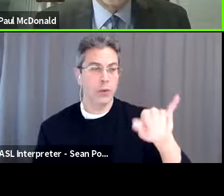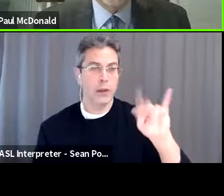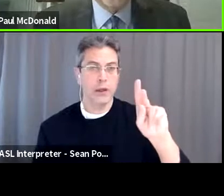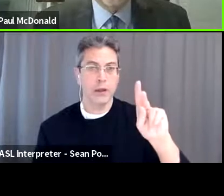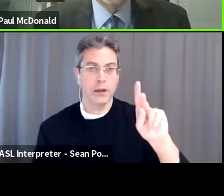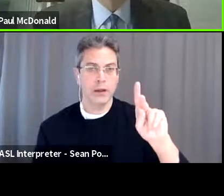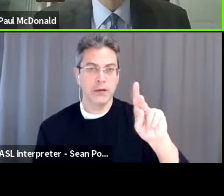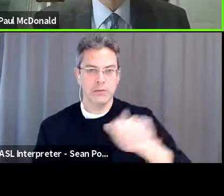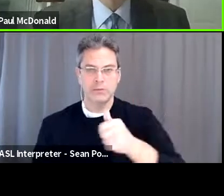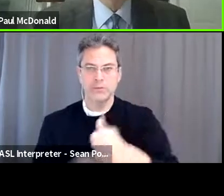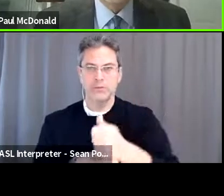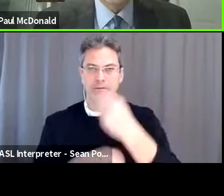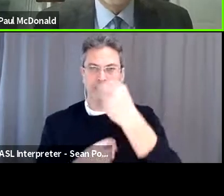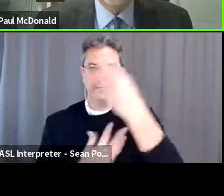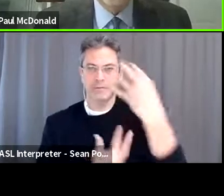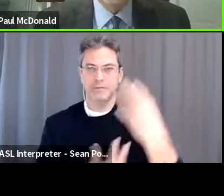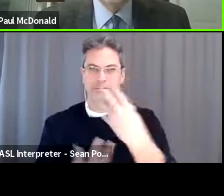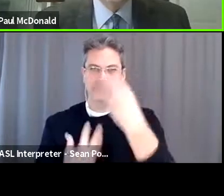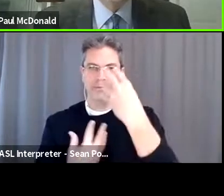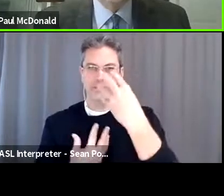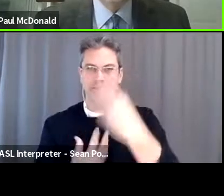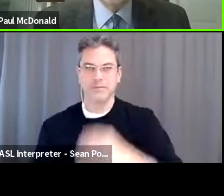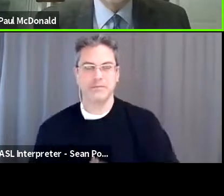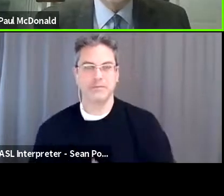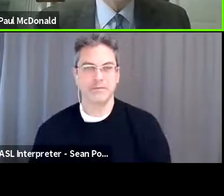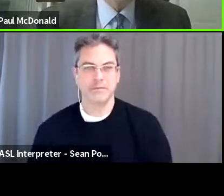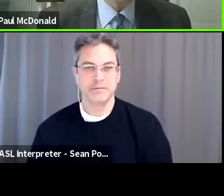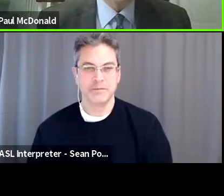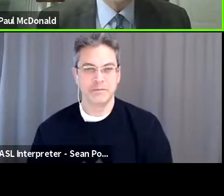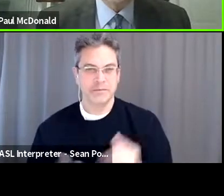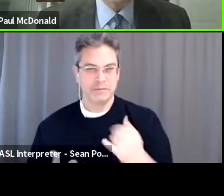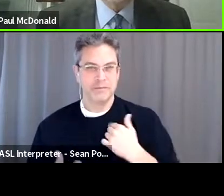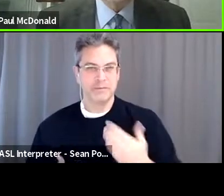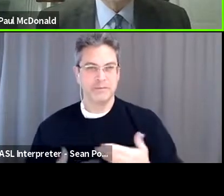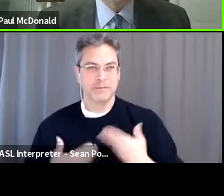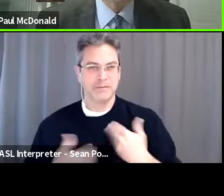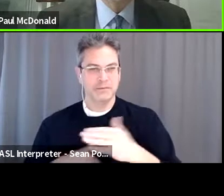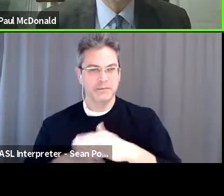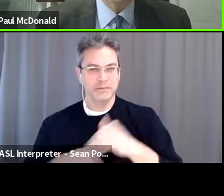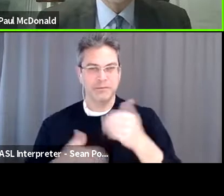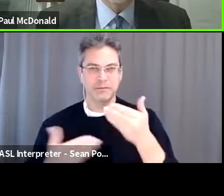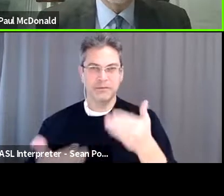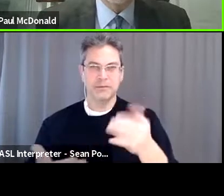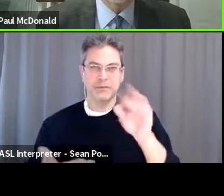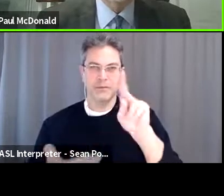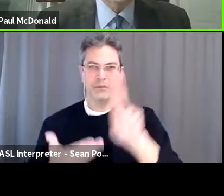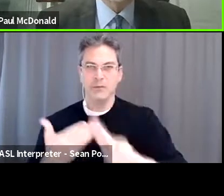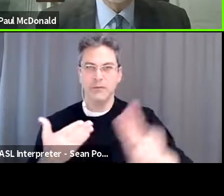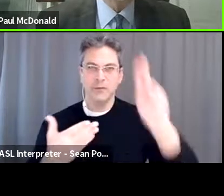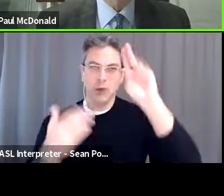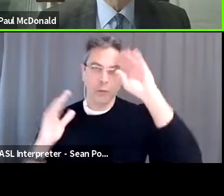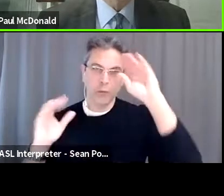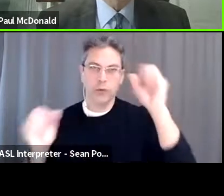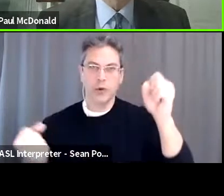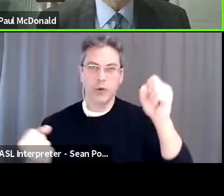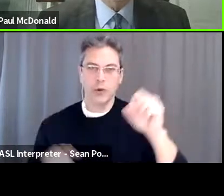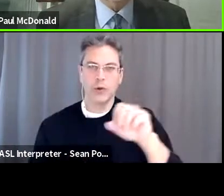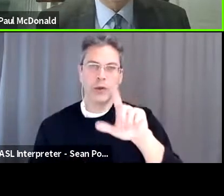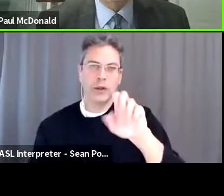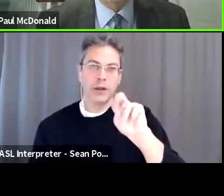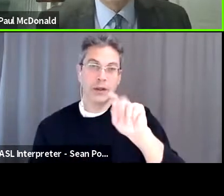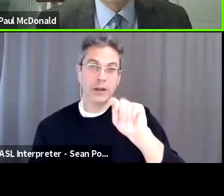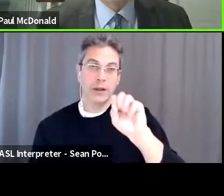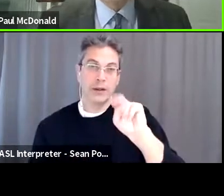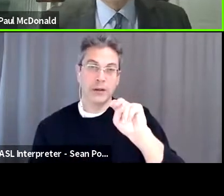And it gives me pleasure to call upon York University President Rhonda Lenton to provide opening